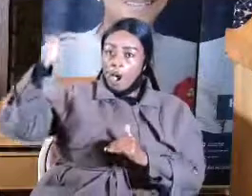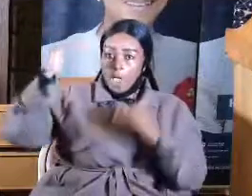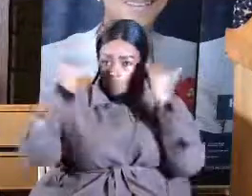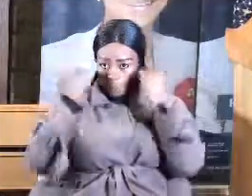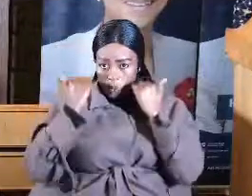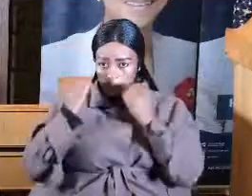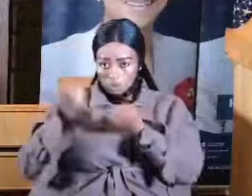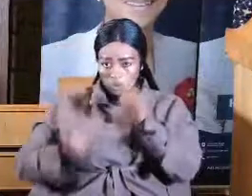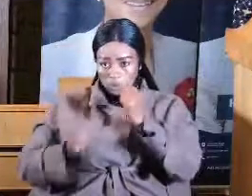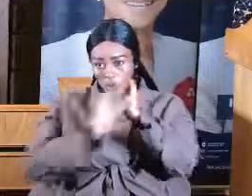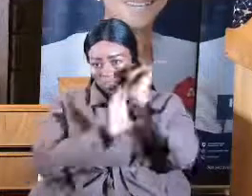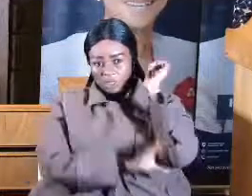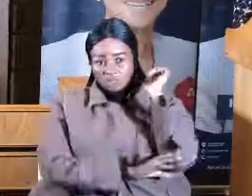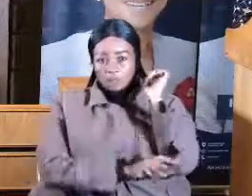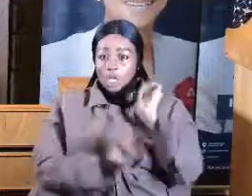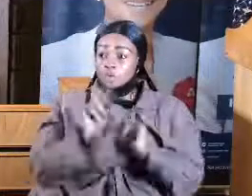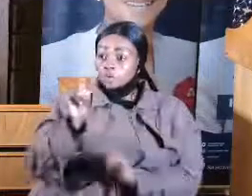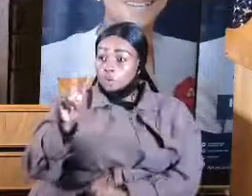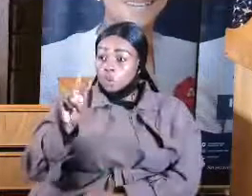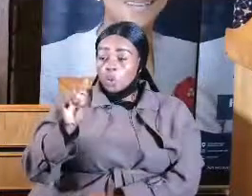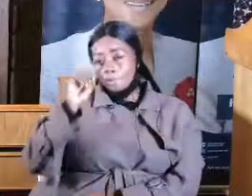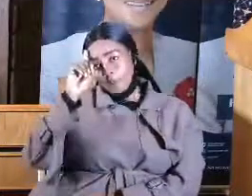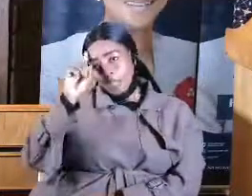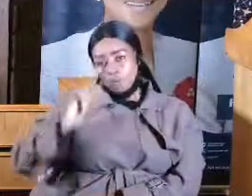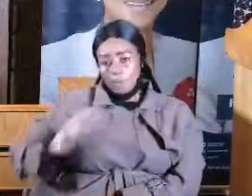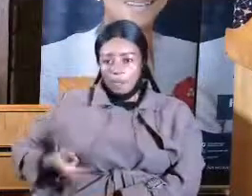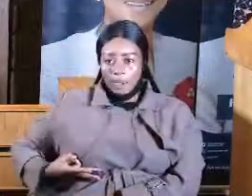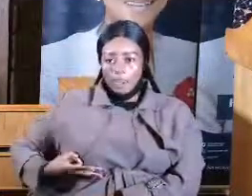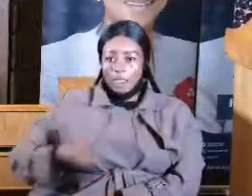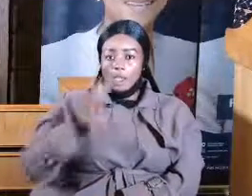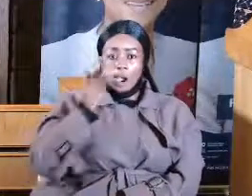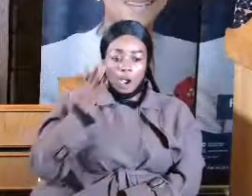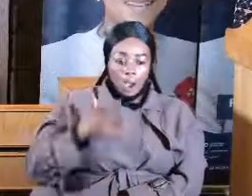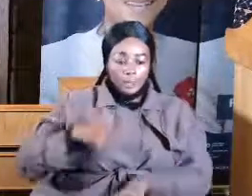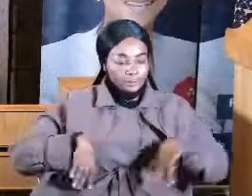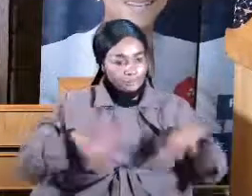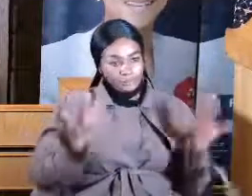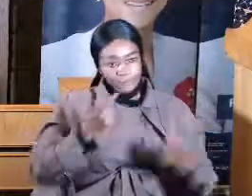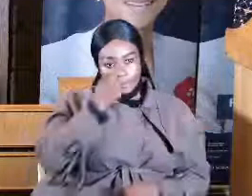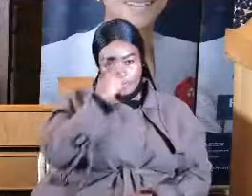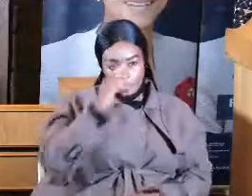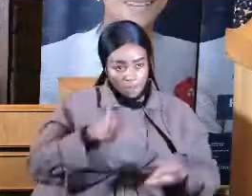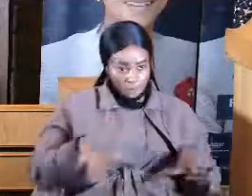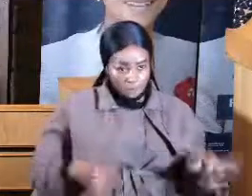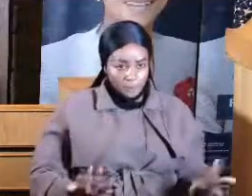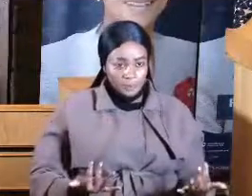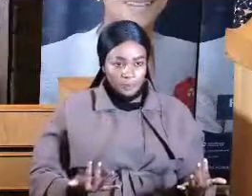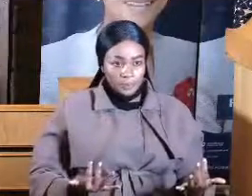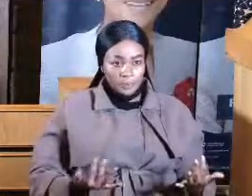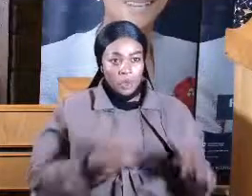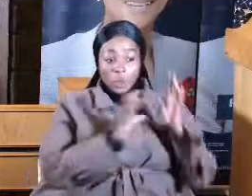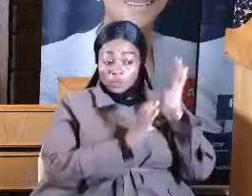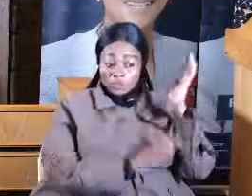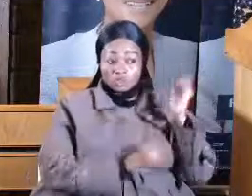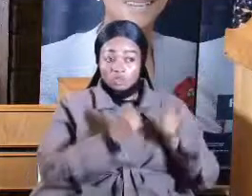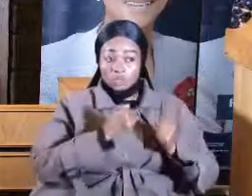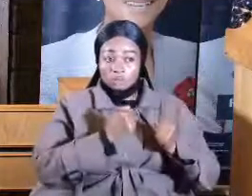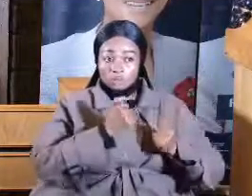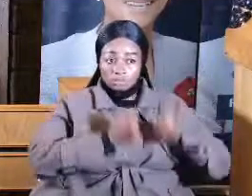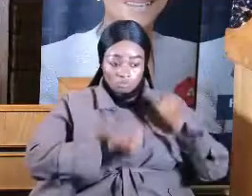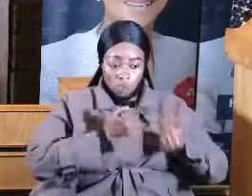Court, we sit with two black women, no colored women, and no Indian women, our constitutional judges currently today.